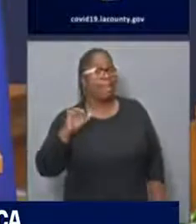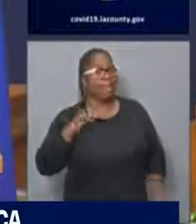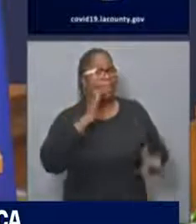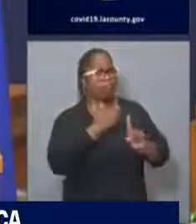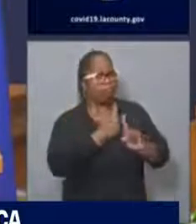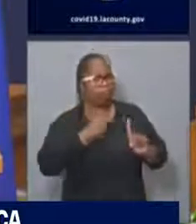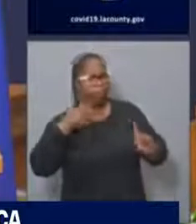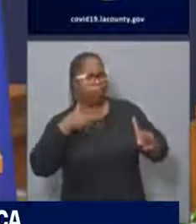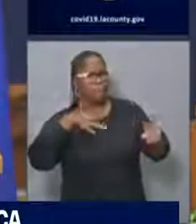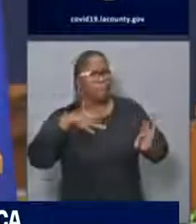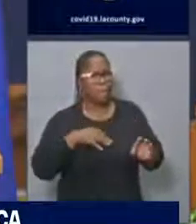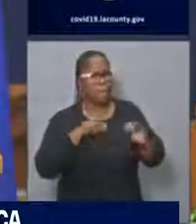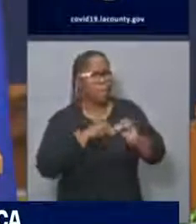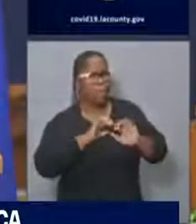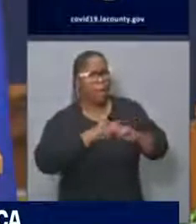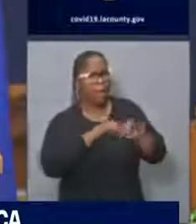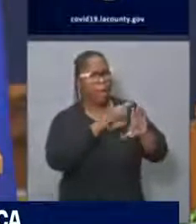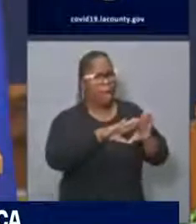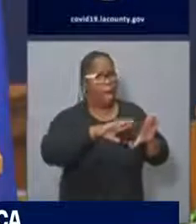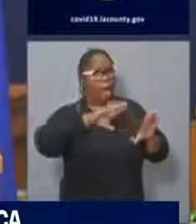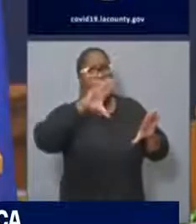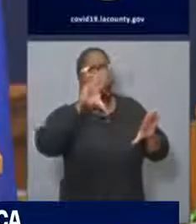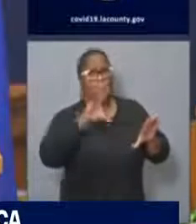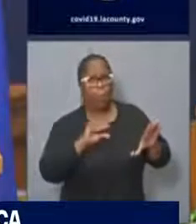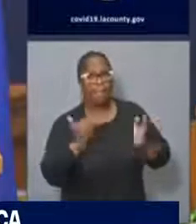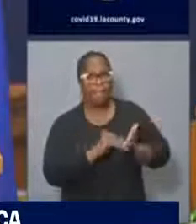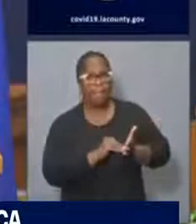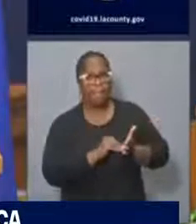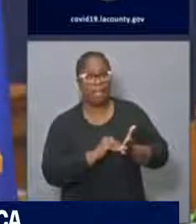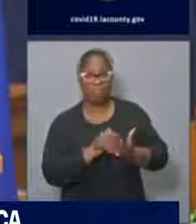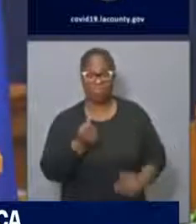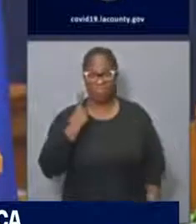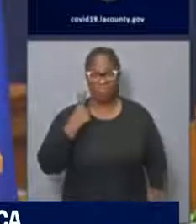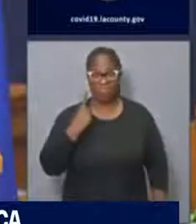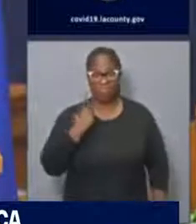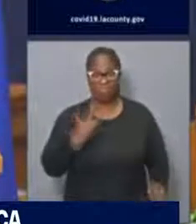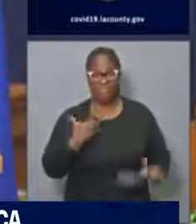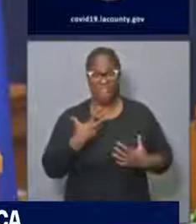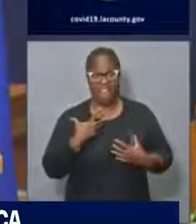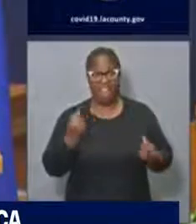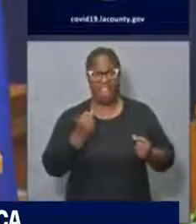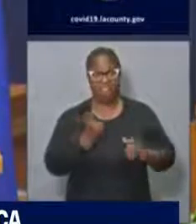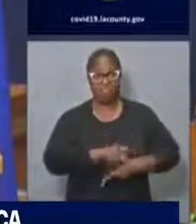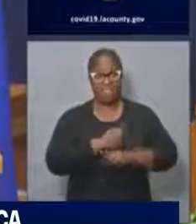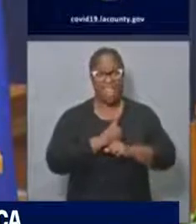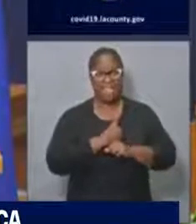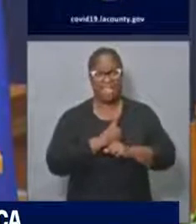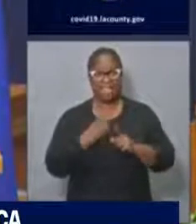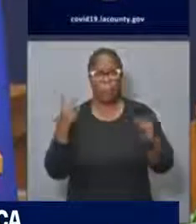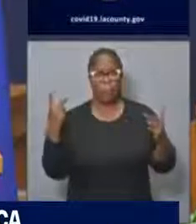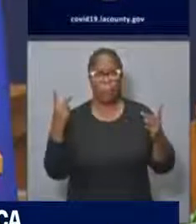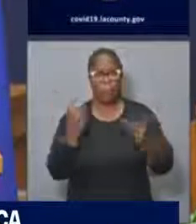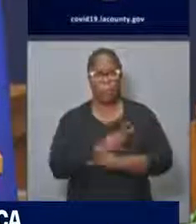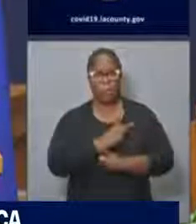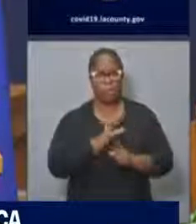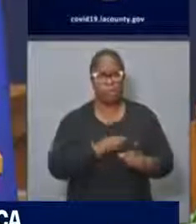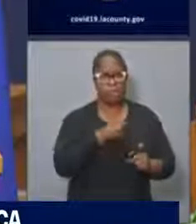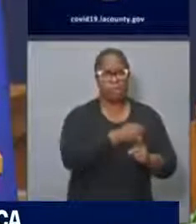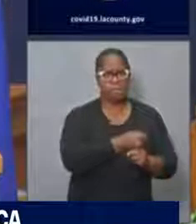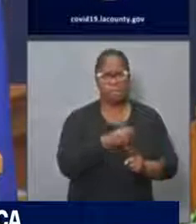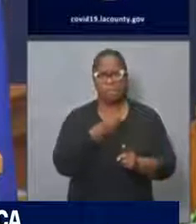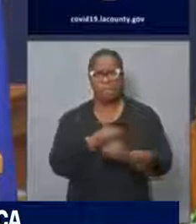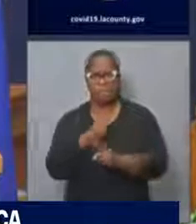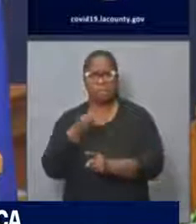the curve of COVID-19 again. This crisis intensified. It is getting worse, and it is affecting people of